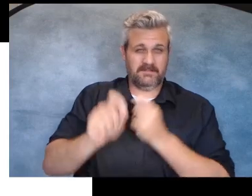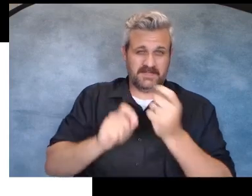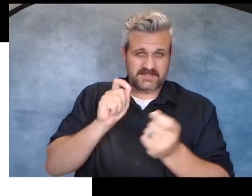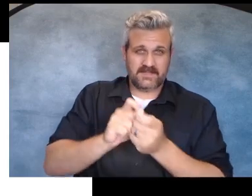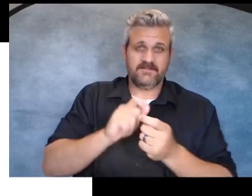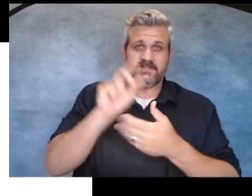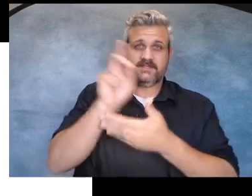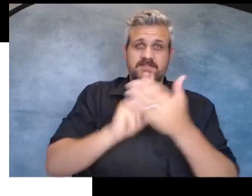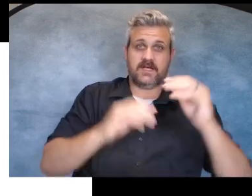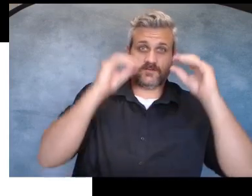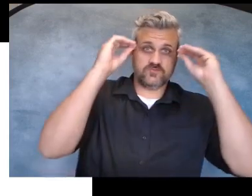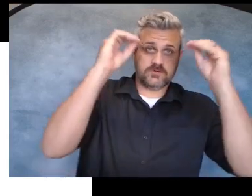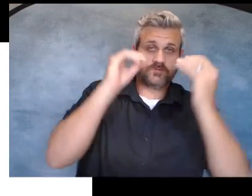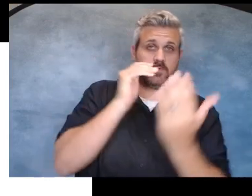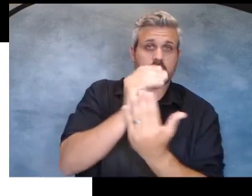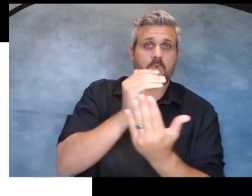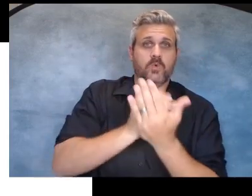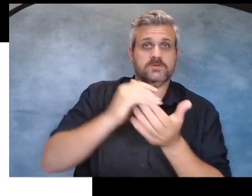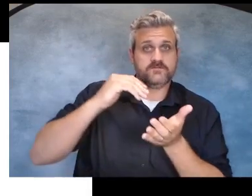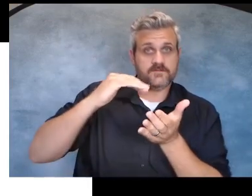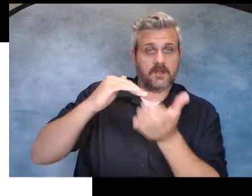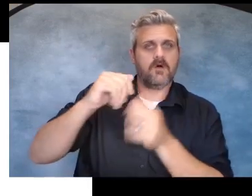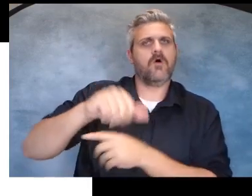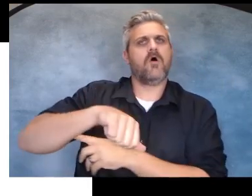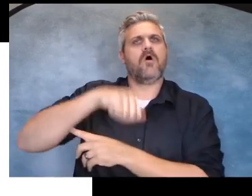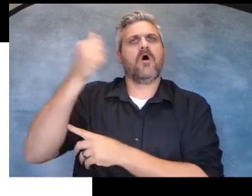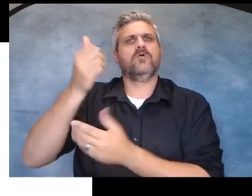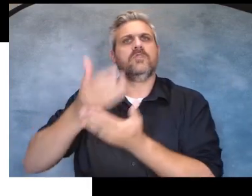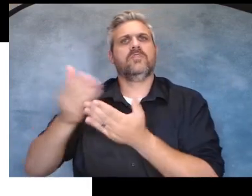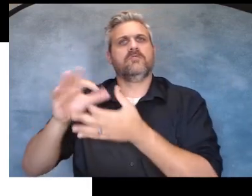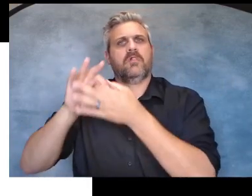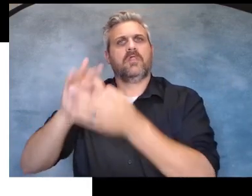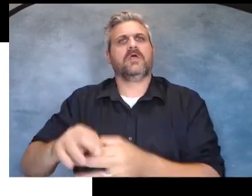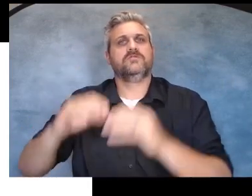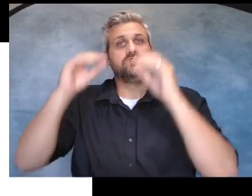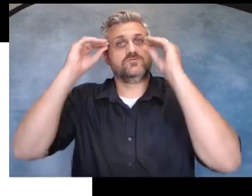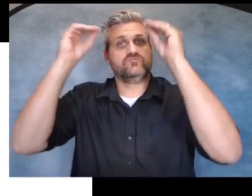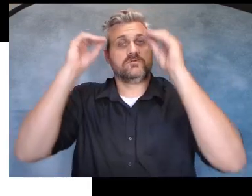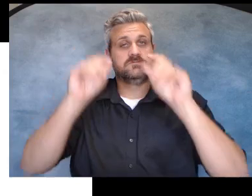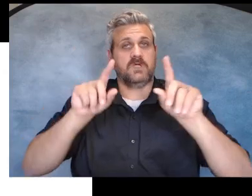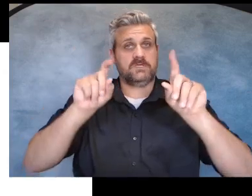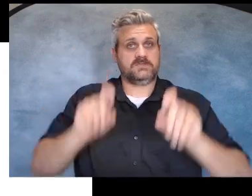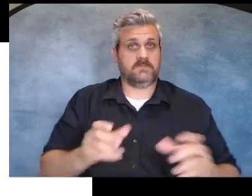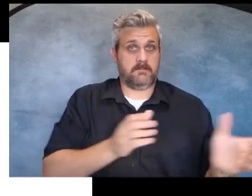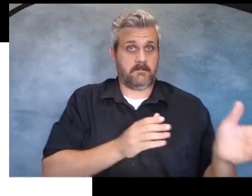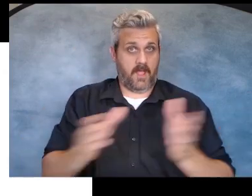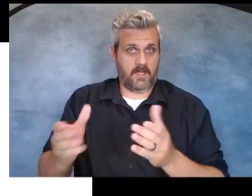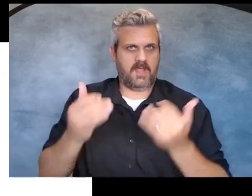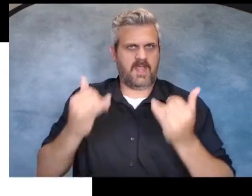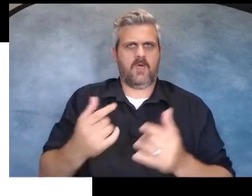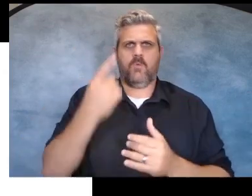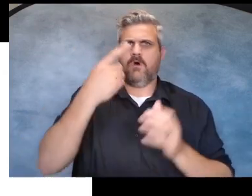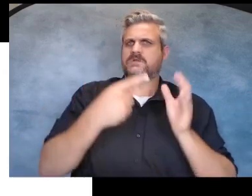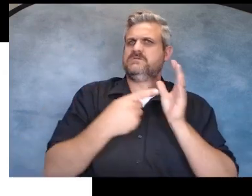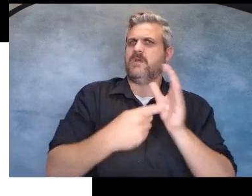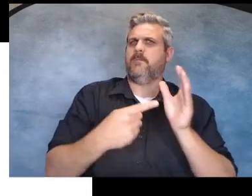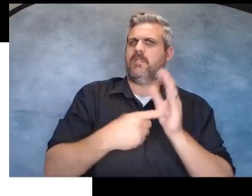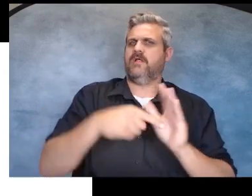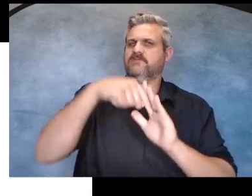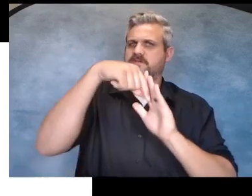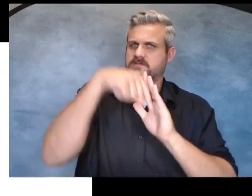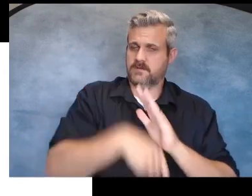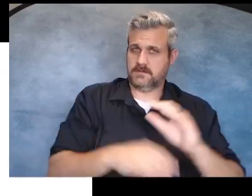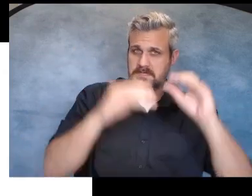Specifically design instruction, course of study, and other components of their instruction and assessment plan. Let's look at one example